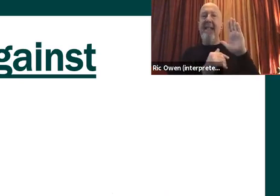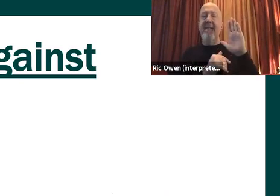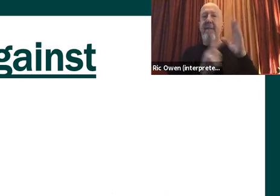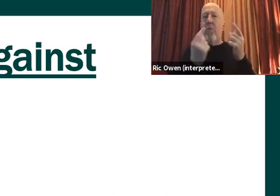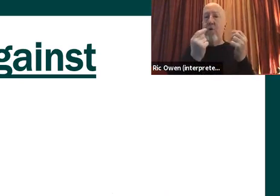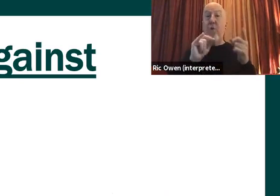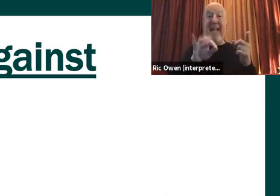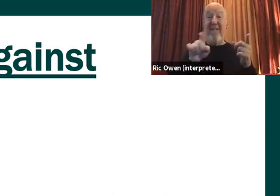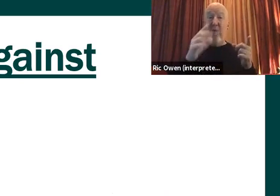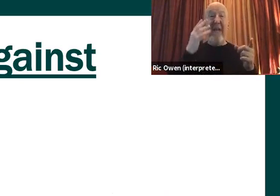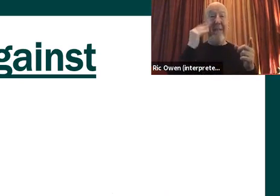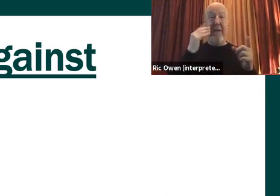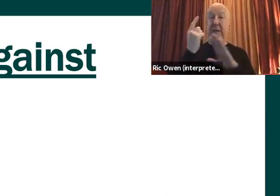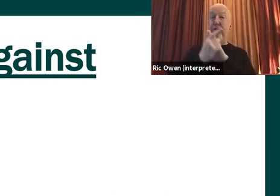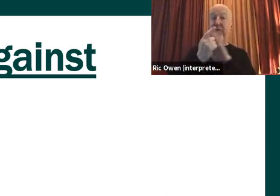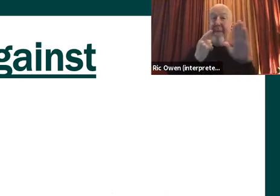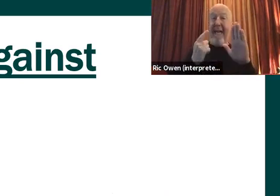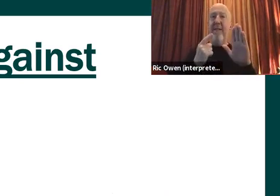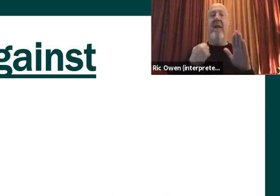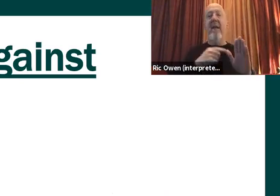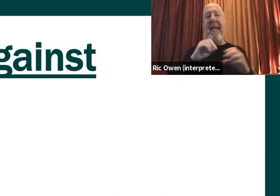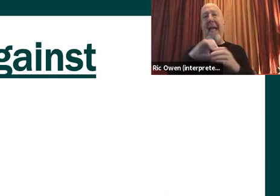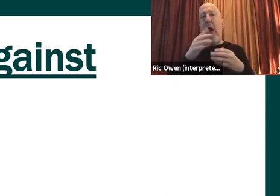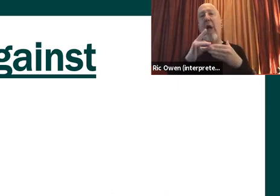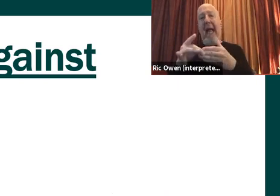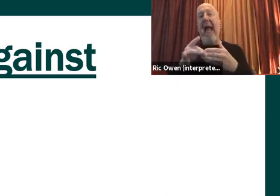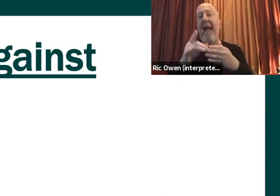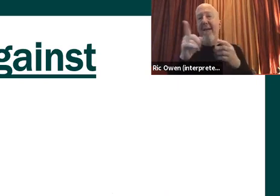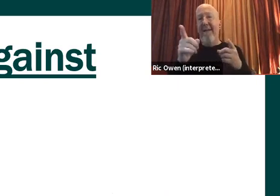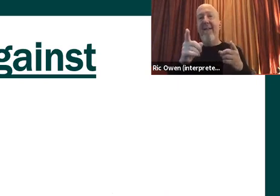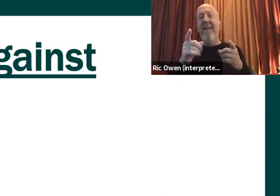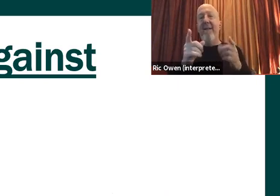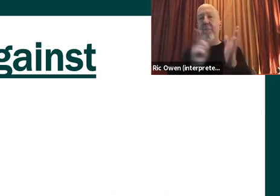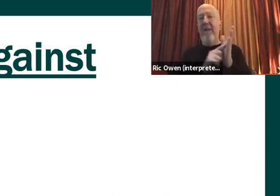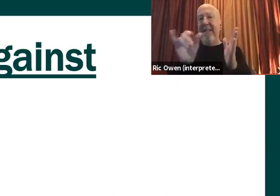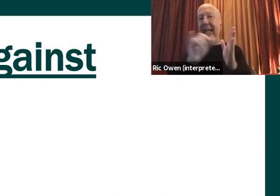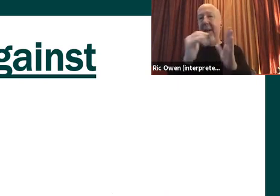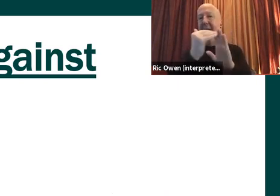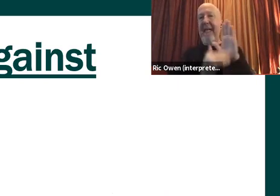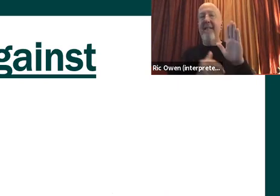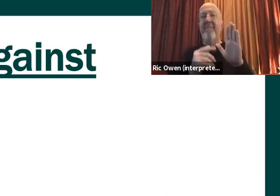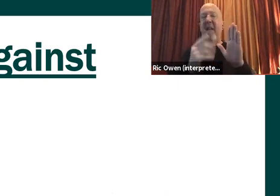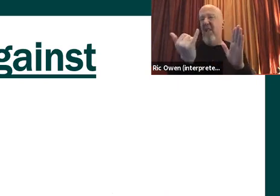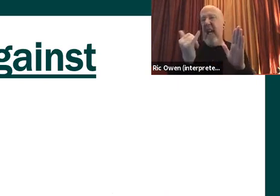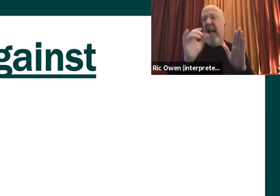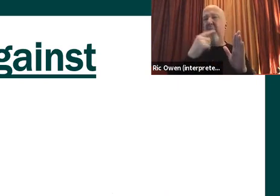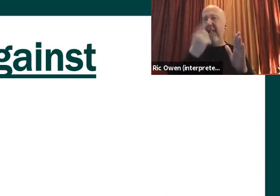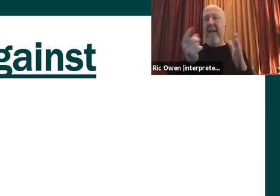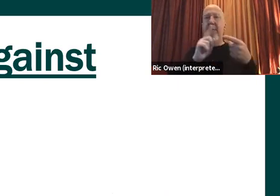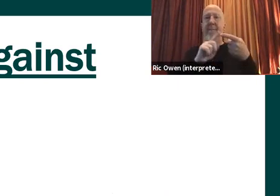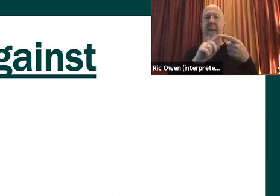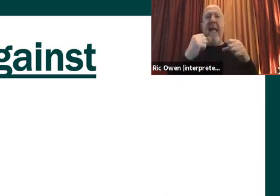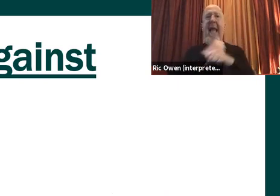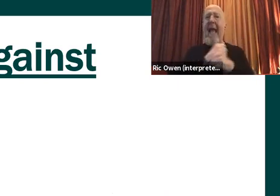you're discriminated against in the guide, but just to review it by bullet points, advocate for